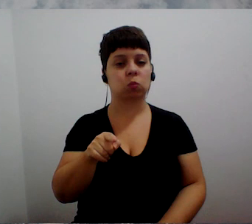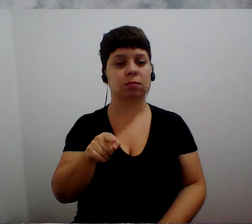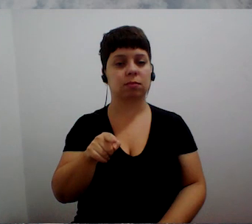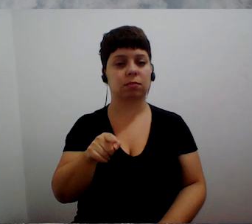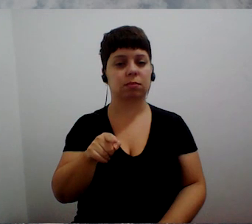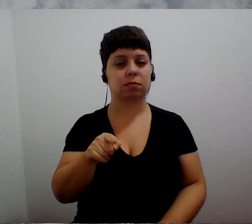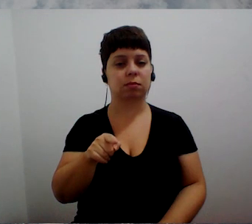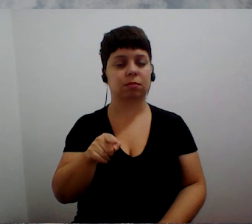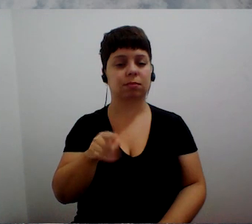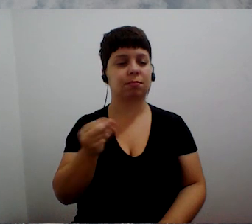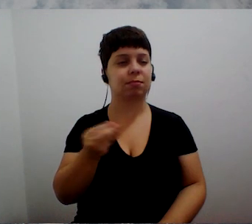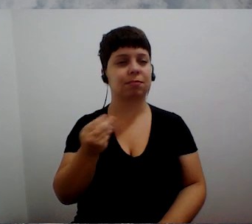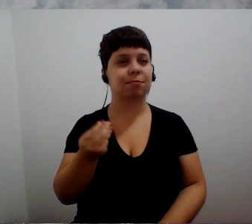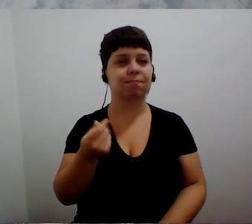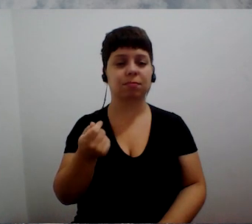perhaps